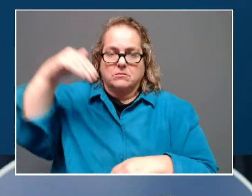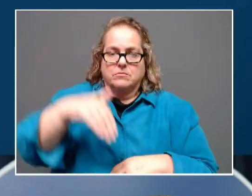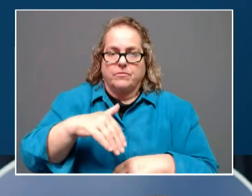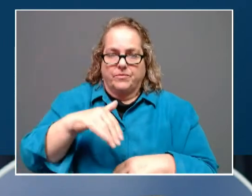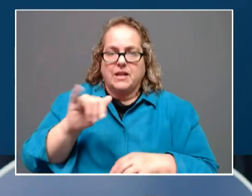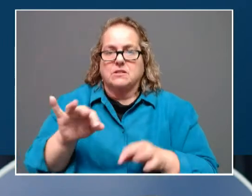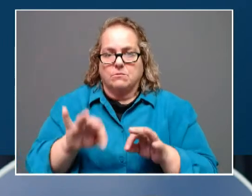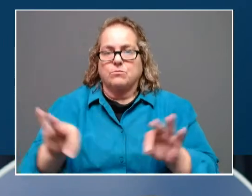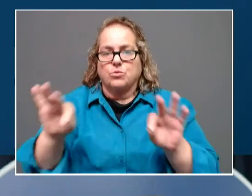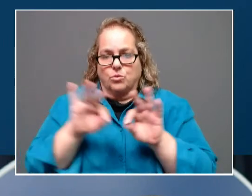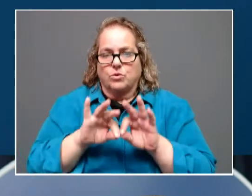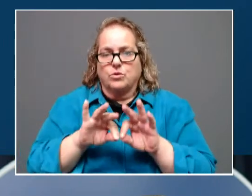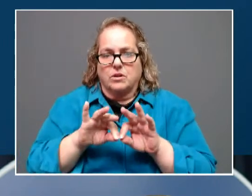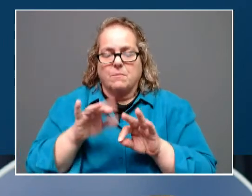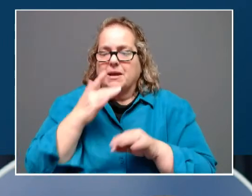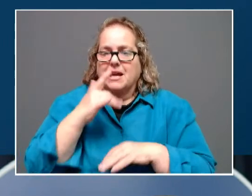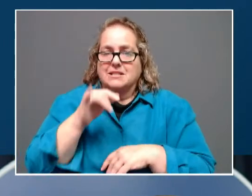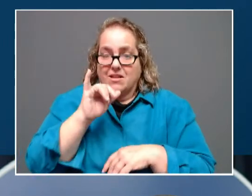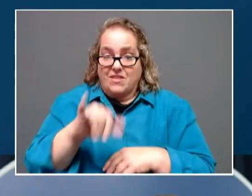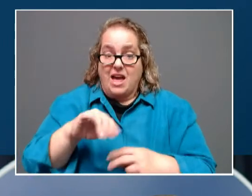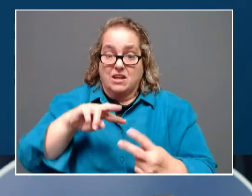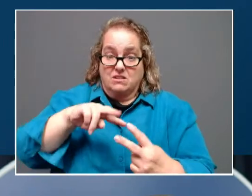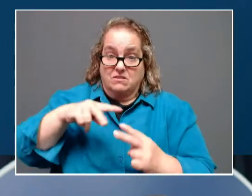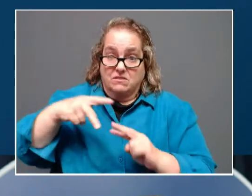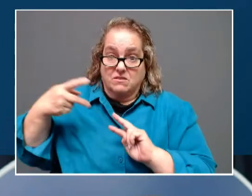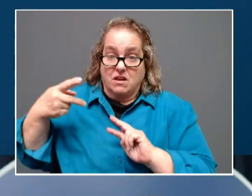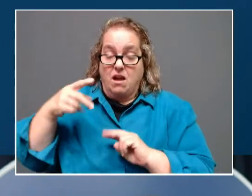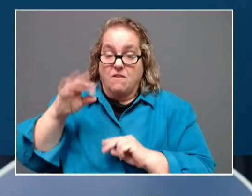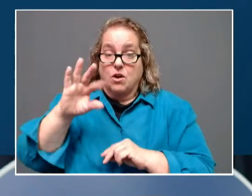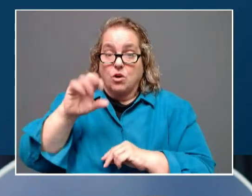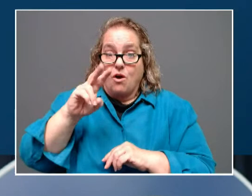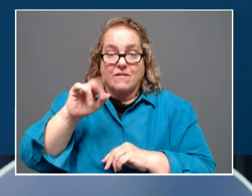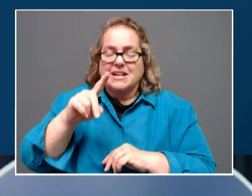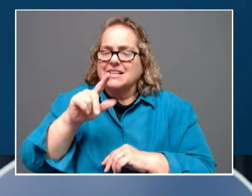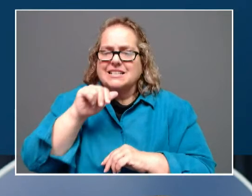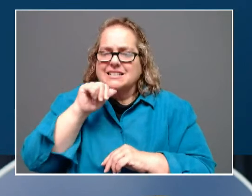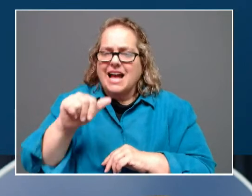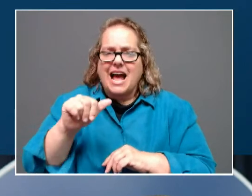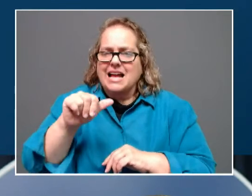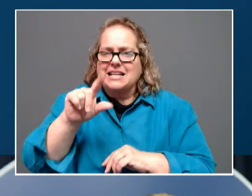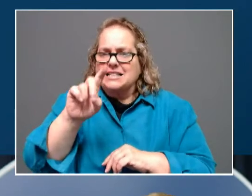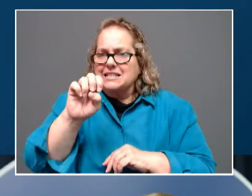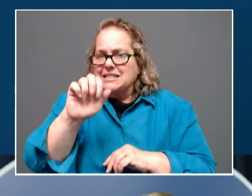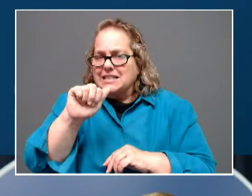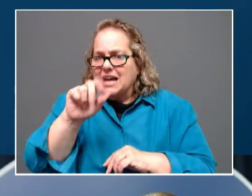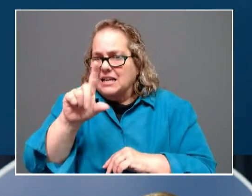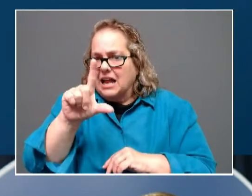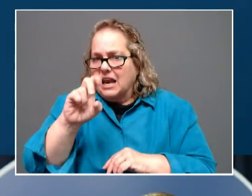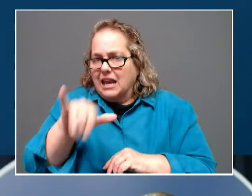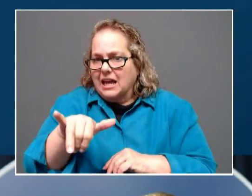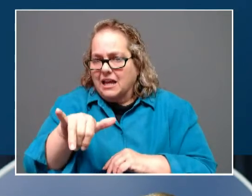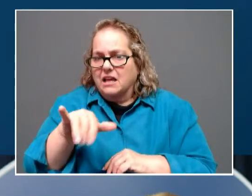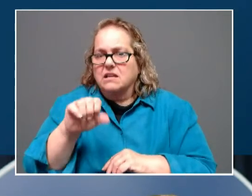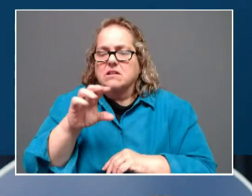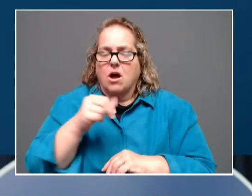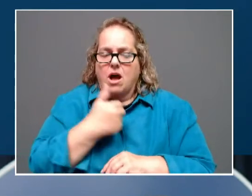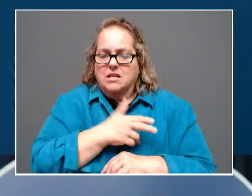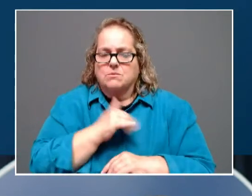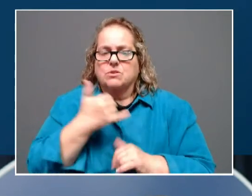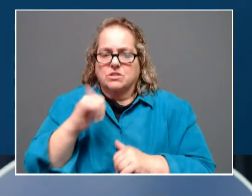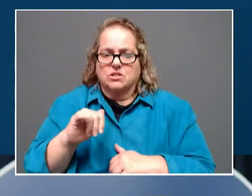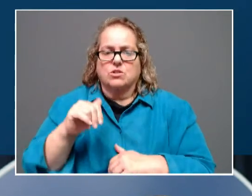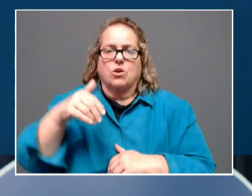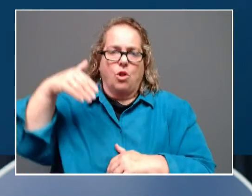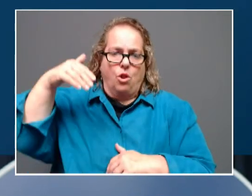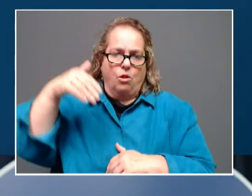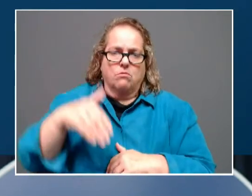as deadly as Delta or even the original version, hospitalizations still as low as they were